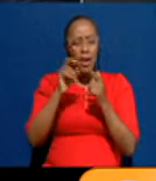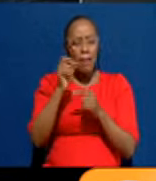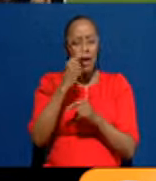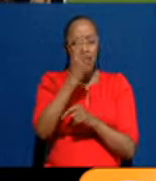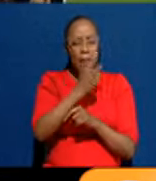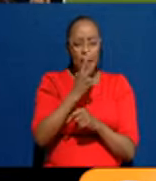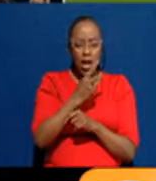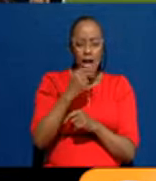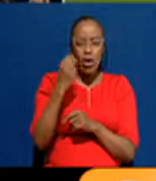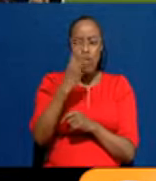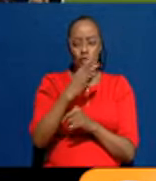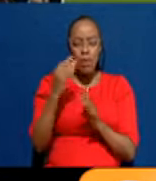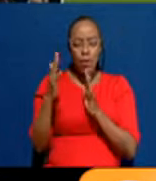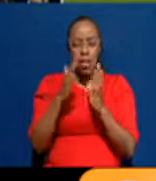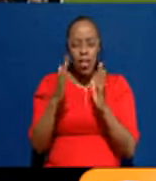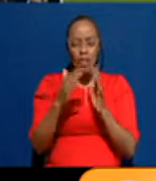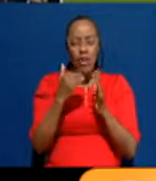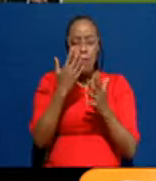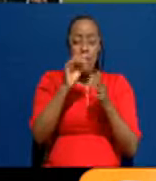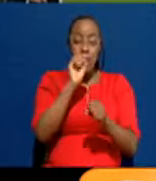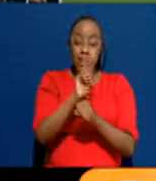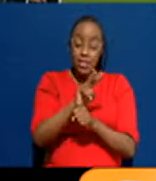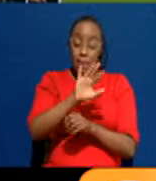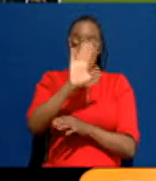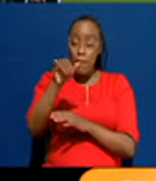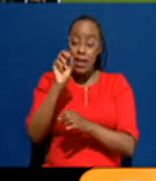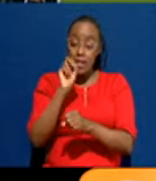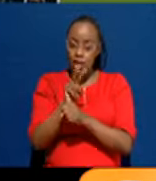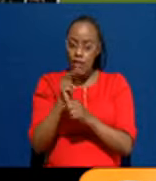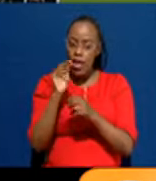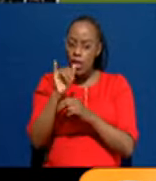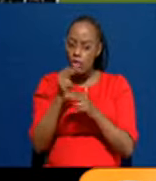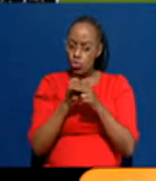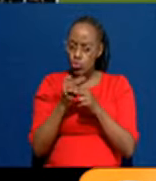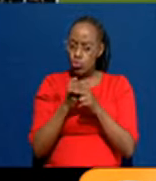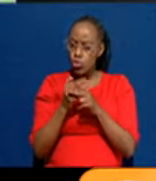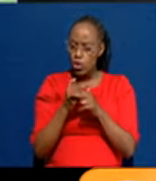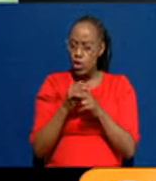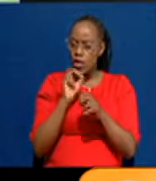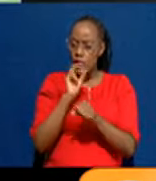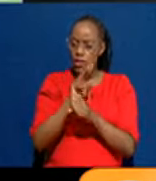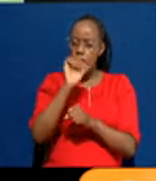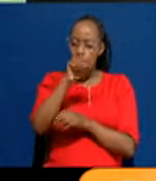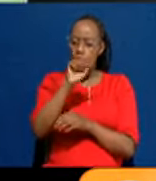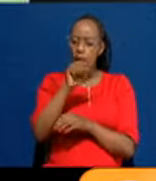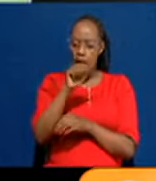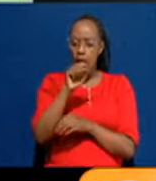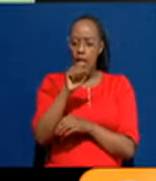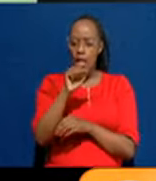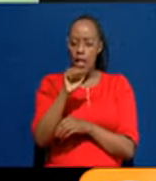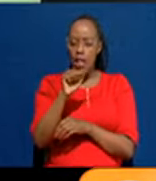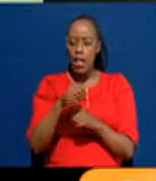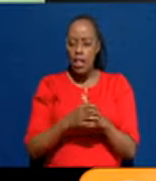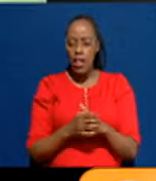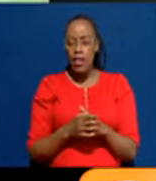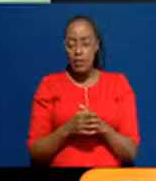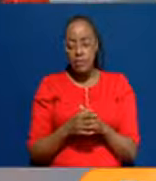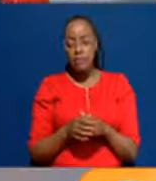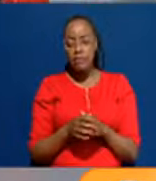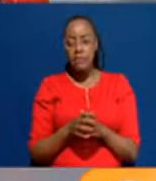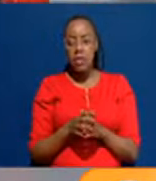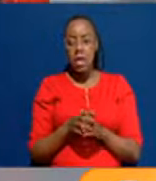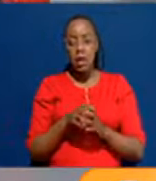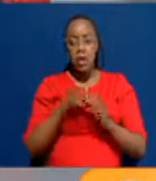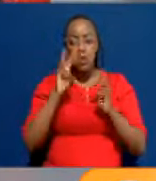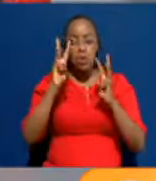Ama? December maybe. Oh. Yeah. That's we soon. We start the build up. So to Nansa, build up my Pema. Yes. So, yes.